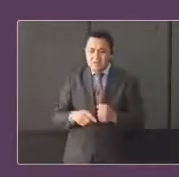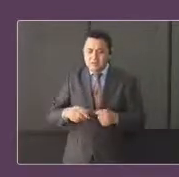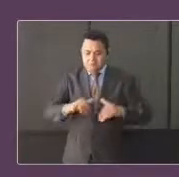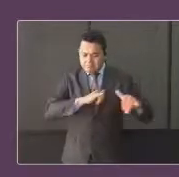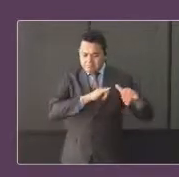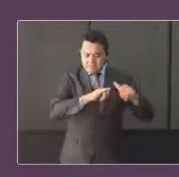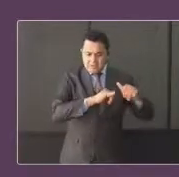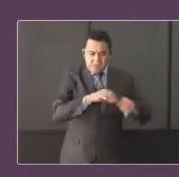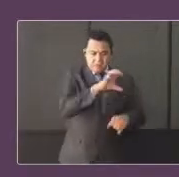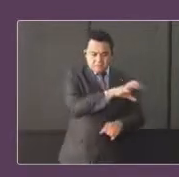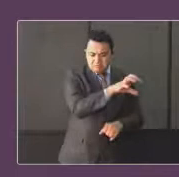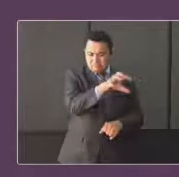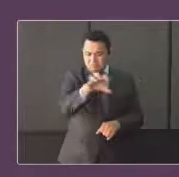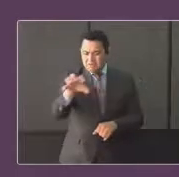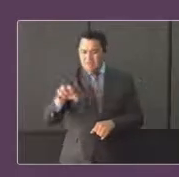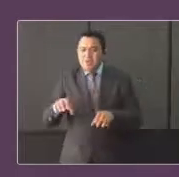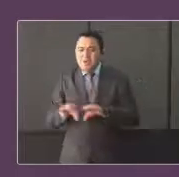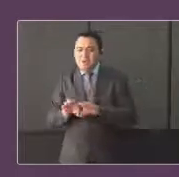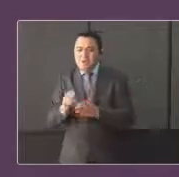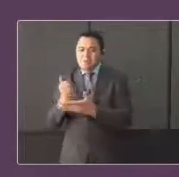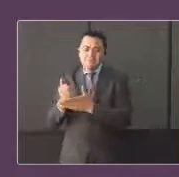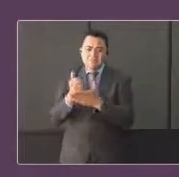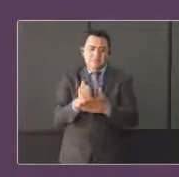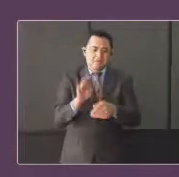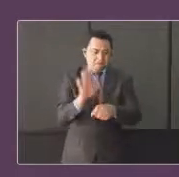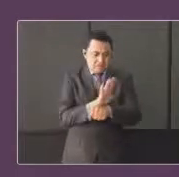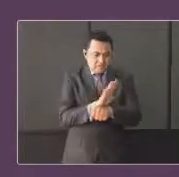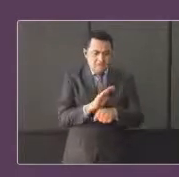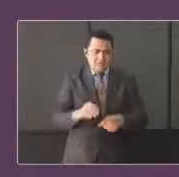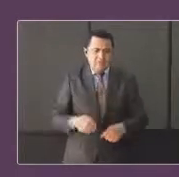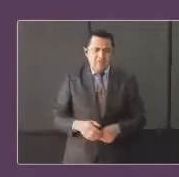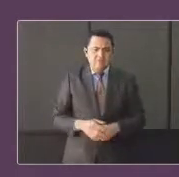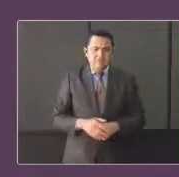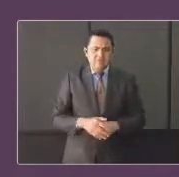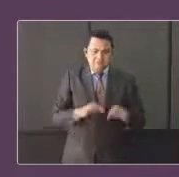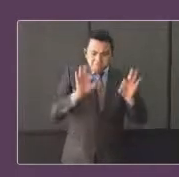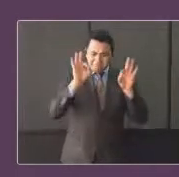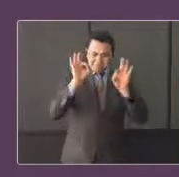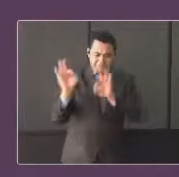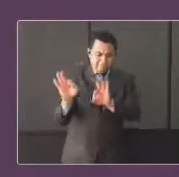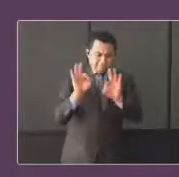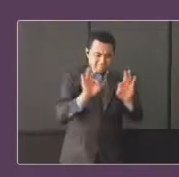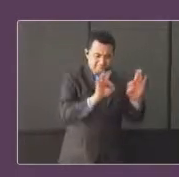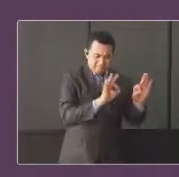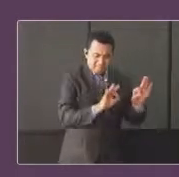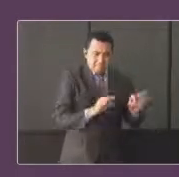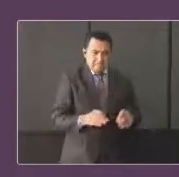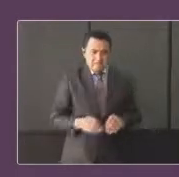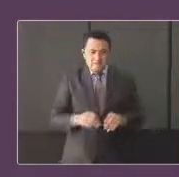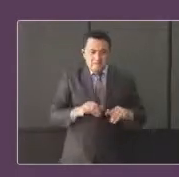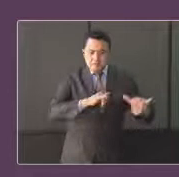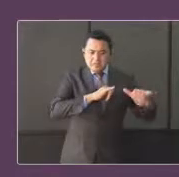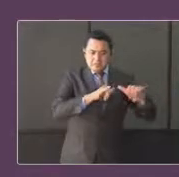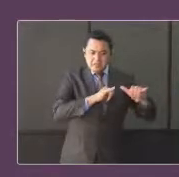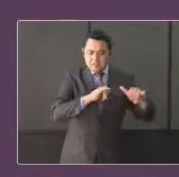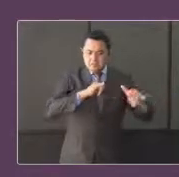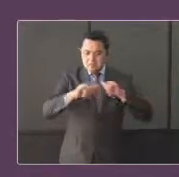the territories to cover, and also be precise if,